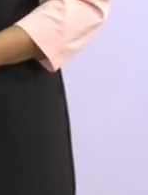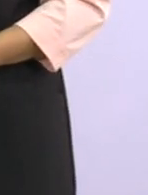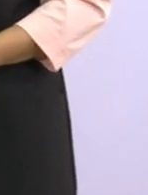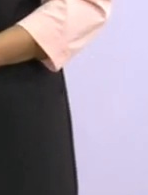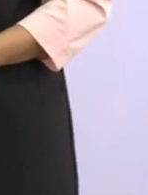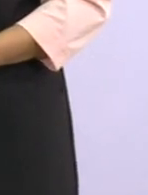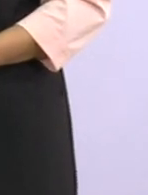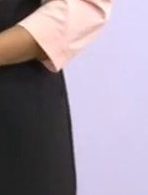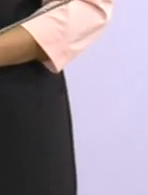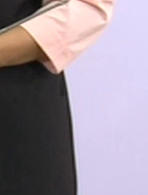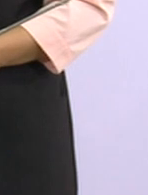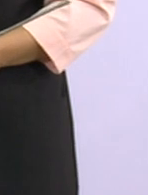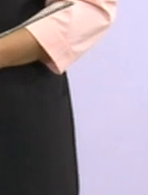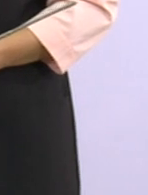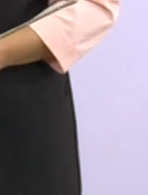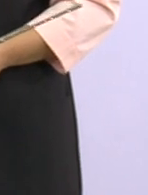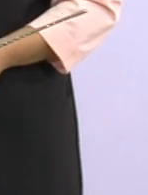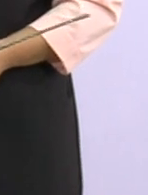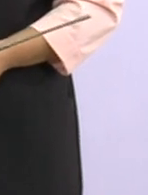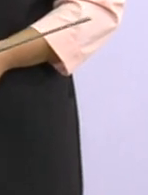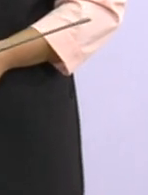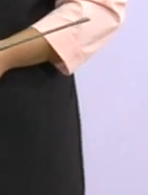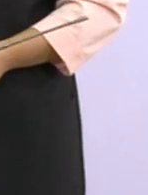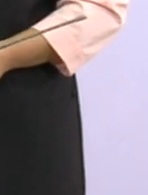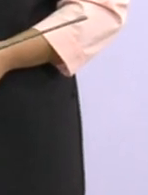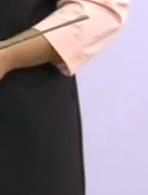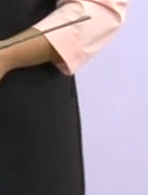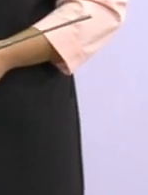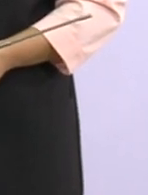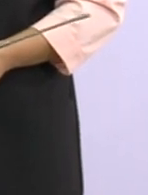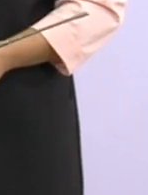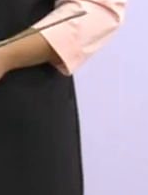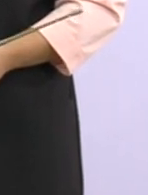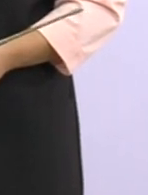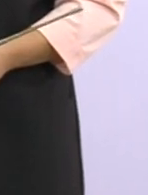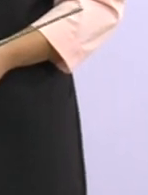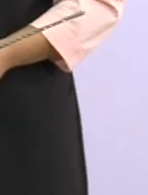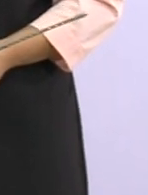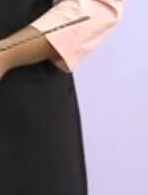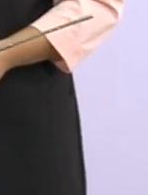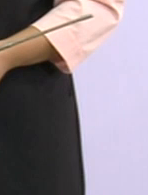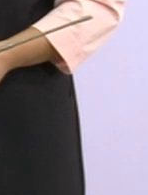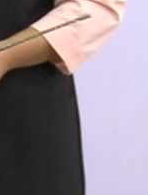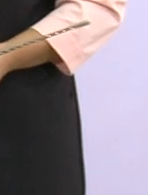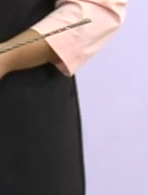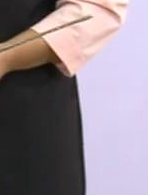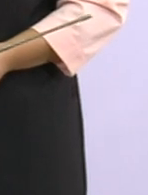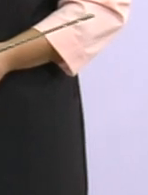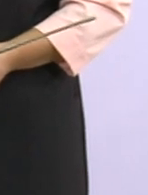the stadium have? The stadium has 30,000 seats over two